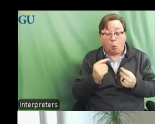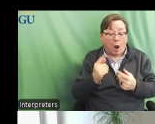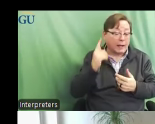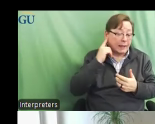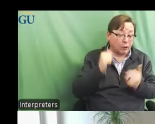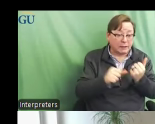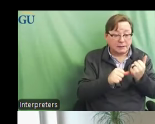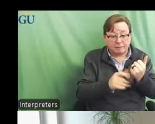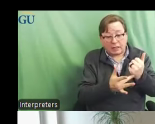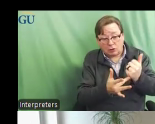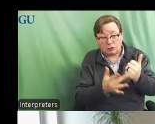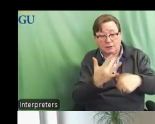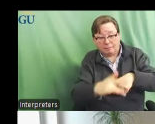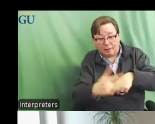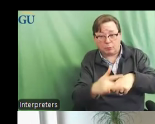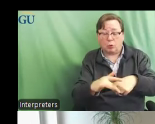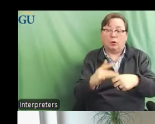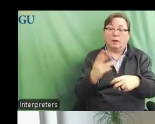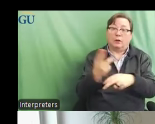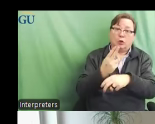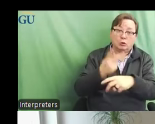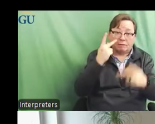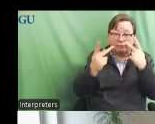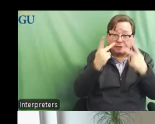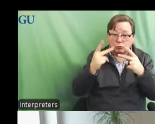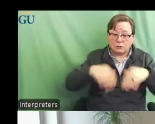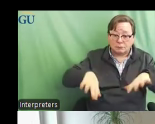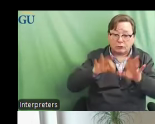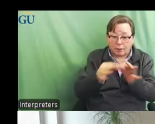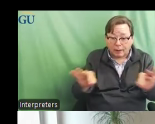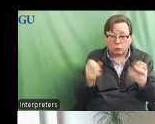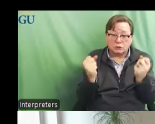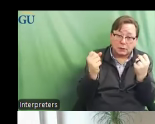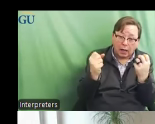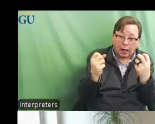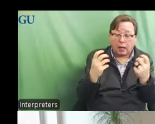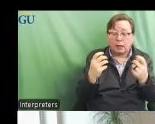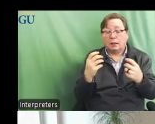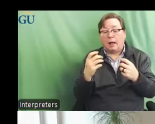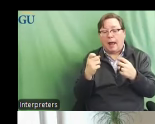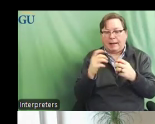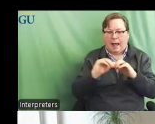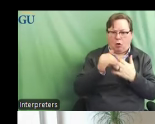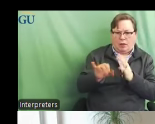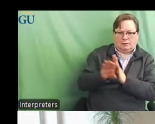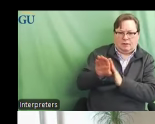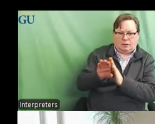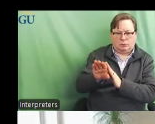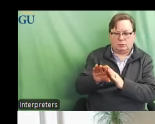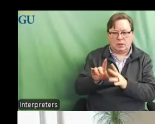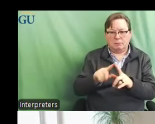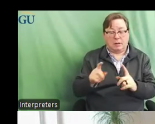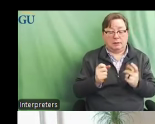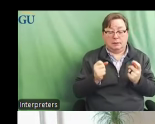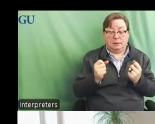potentially the use of visual spatial language and its development. But the reality is we have a lot of providers who just have